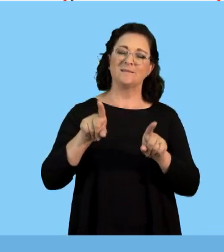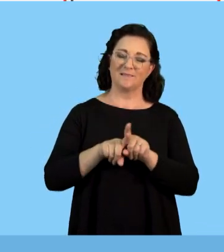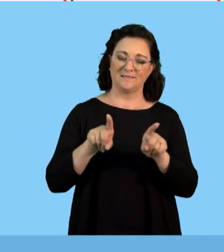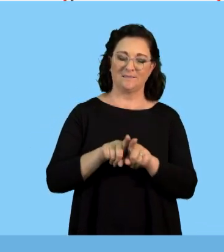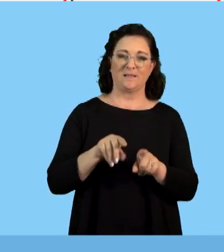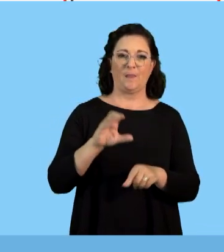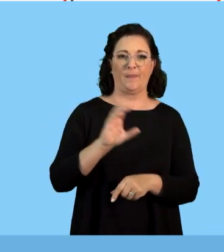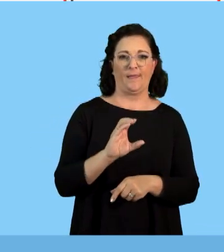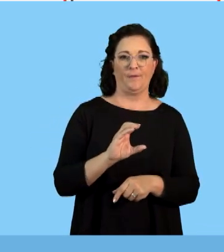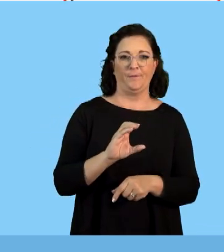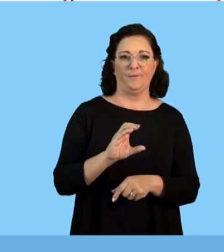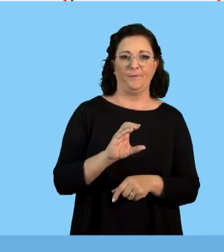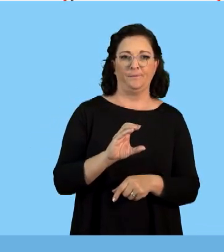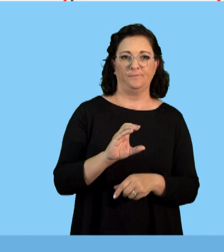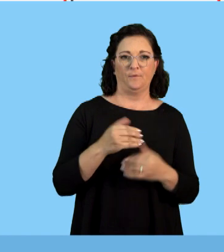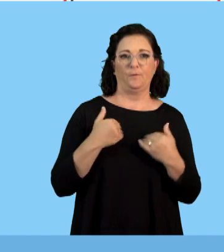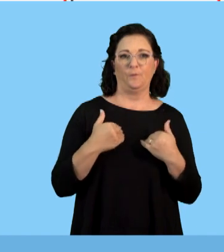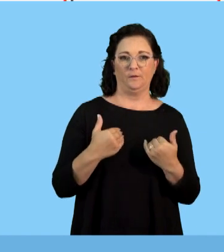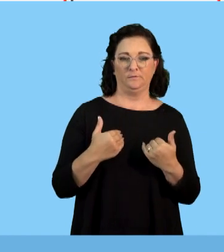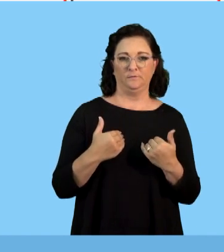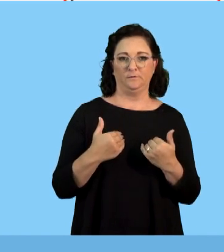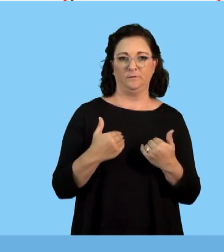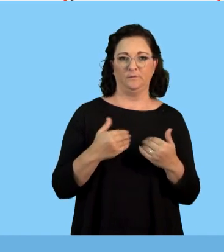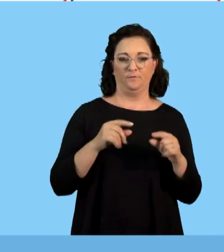first current or to be the same current as the